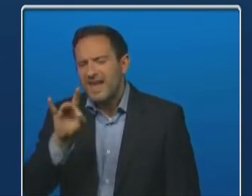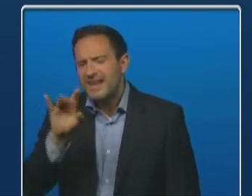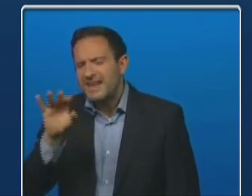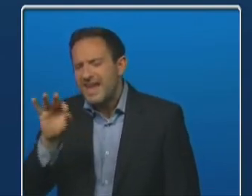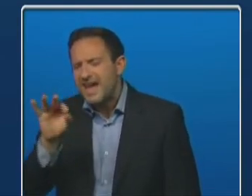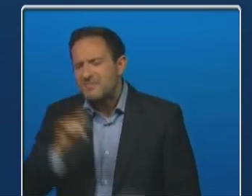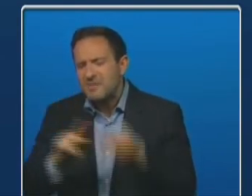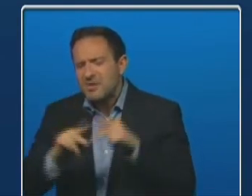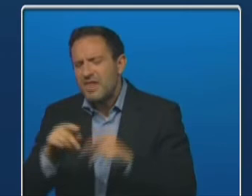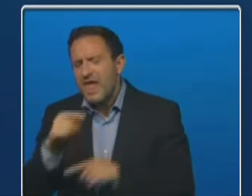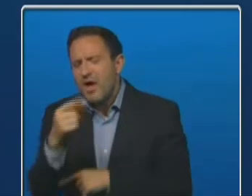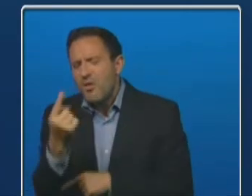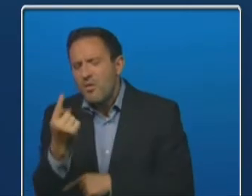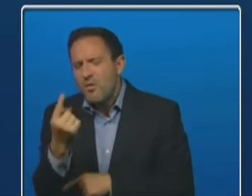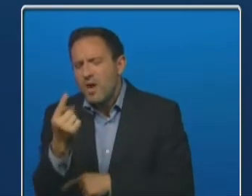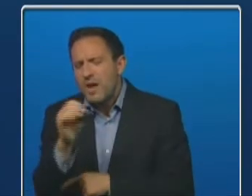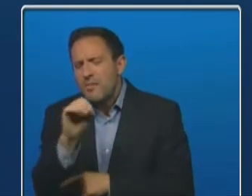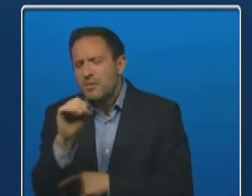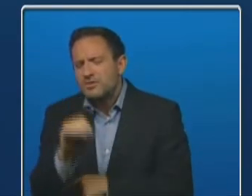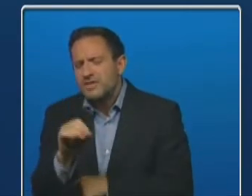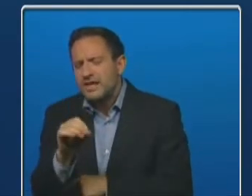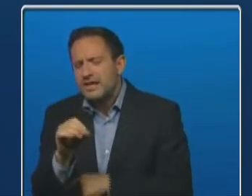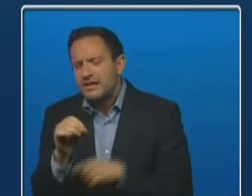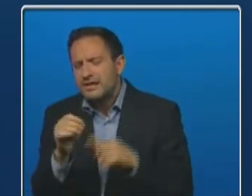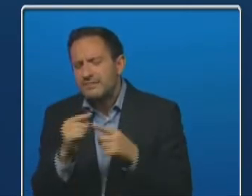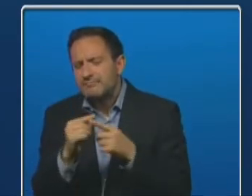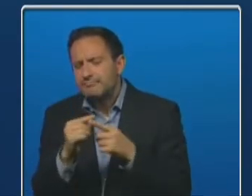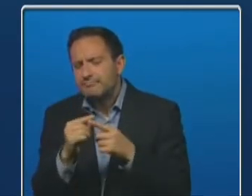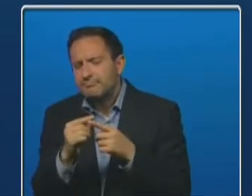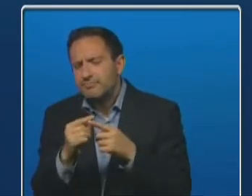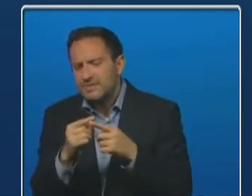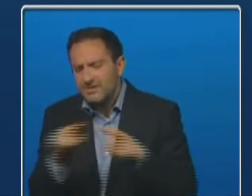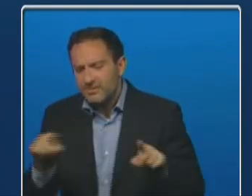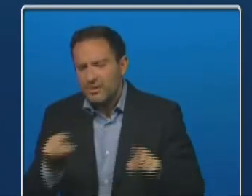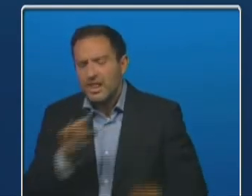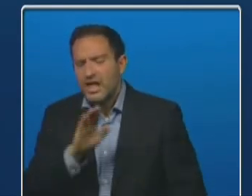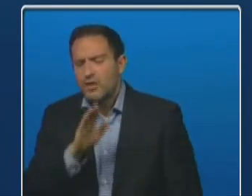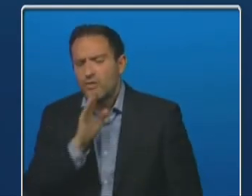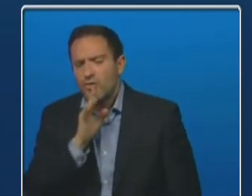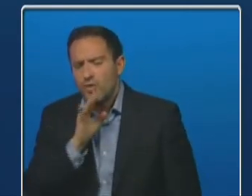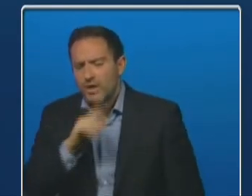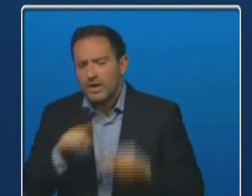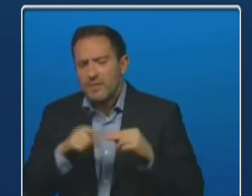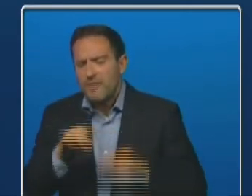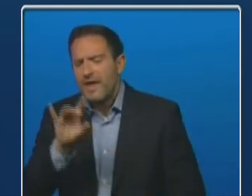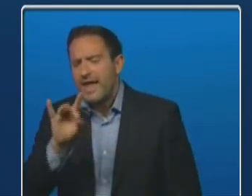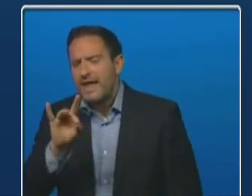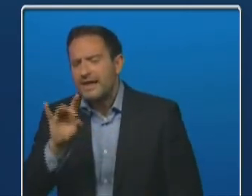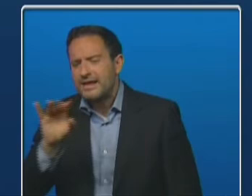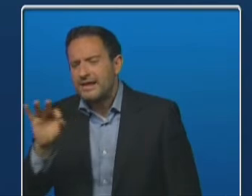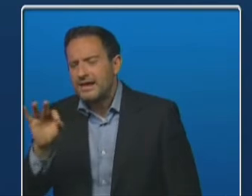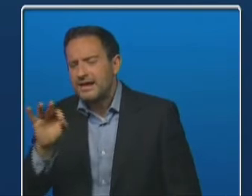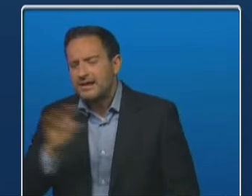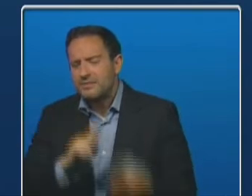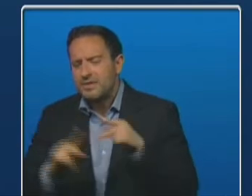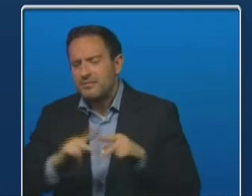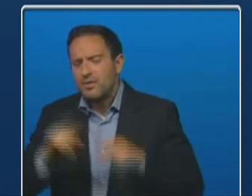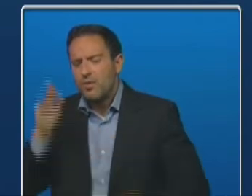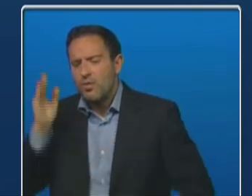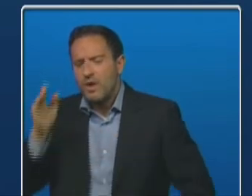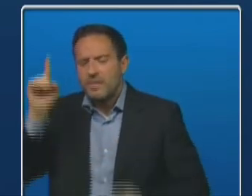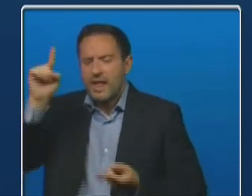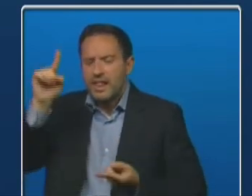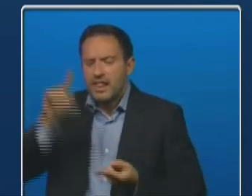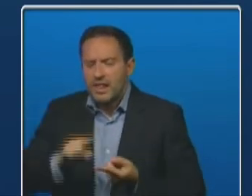that 1% differential that you're talking about, that 89 people would be much less than that.